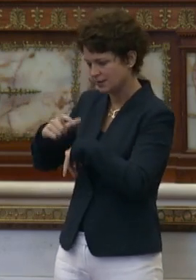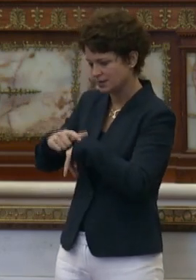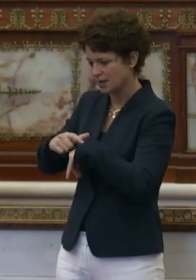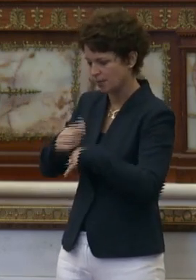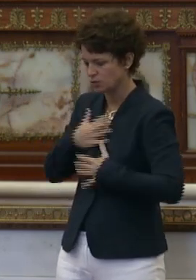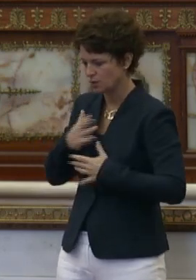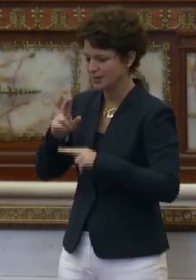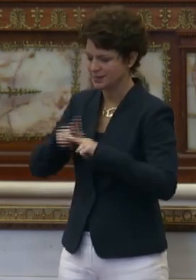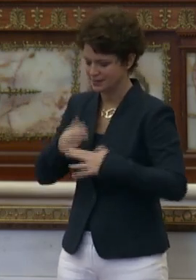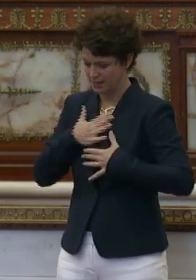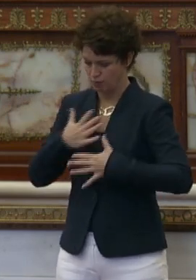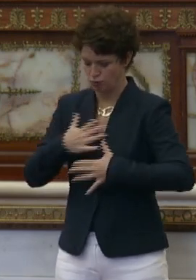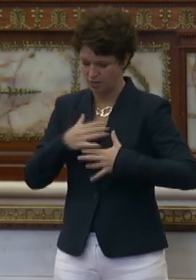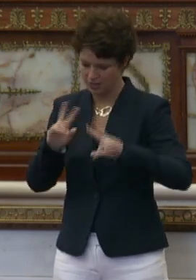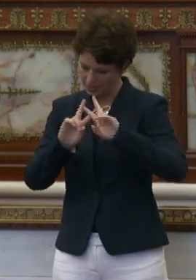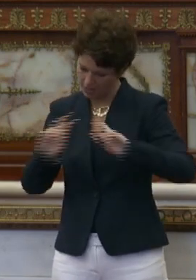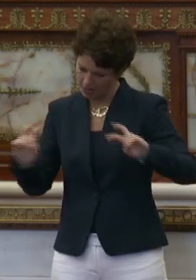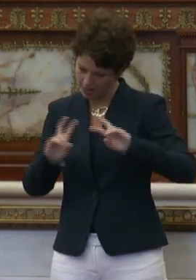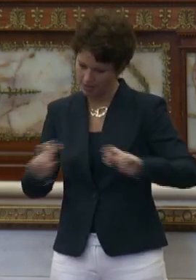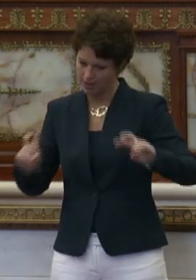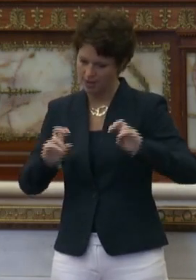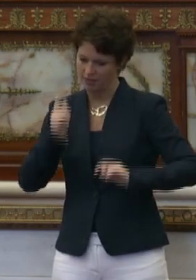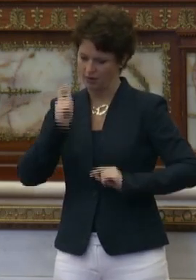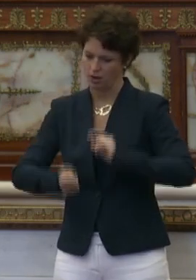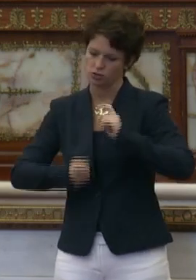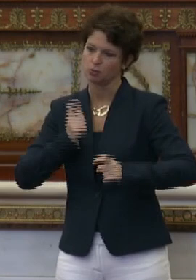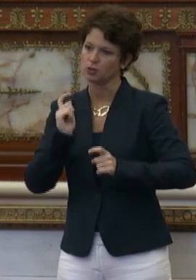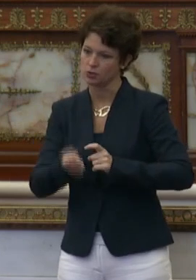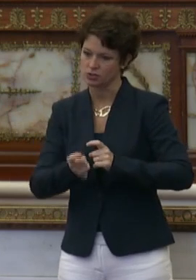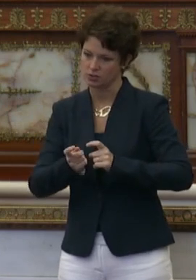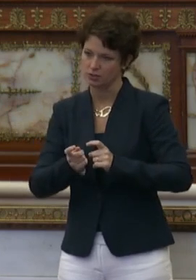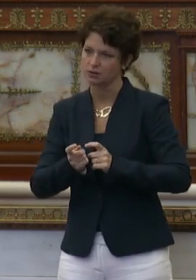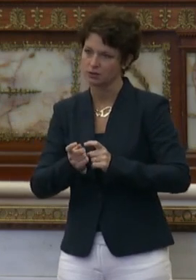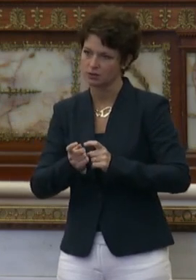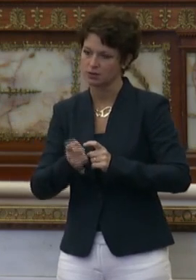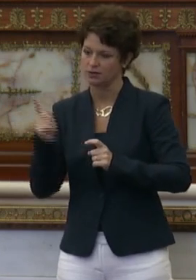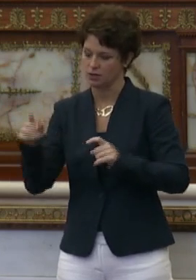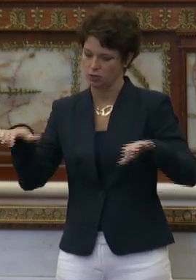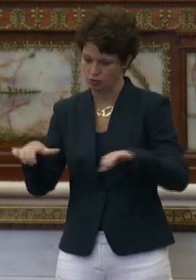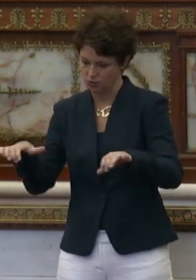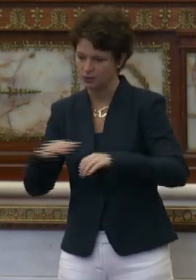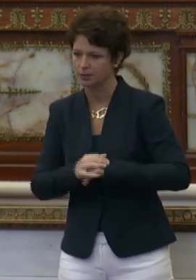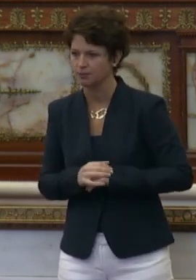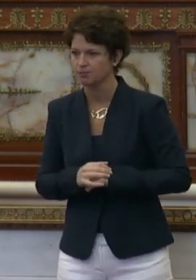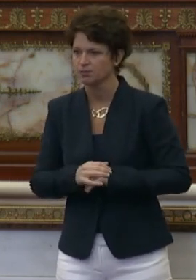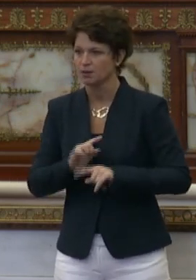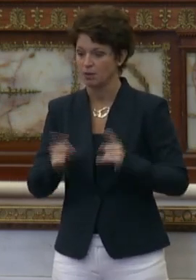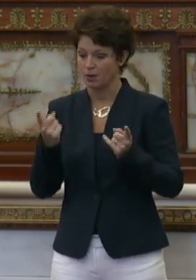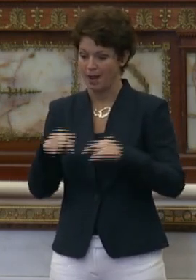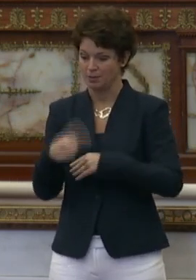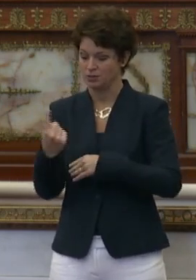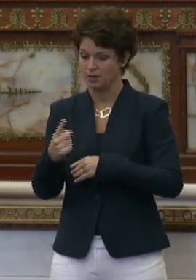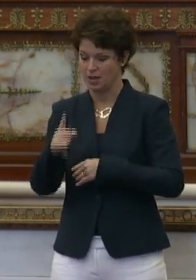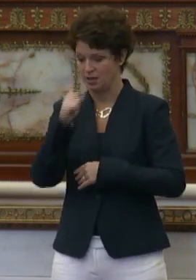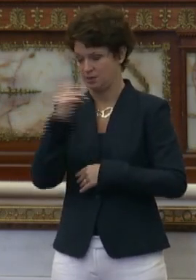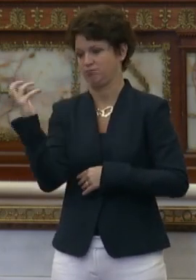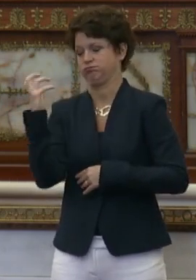catch your breath to look at the contribution you're making. But what was done today was